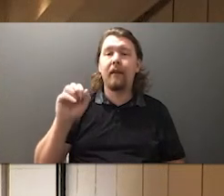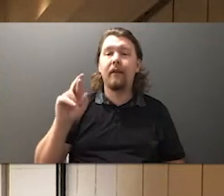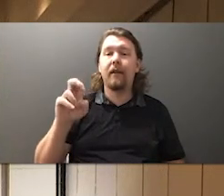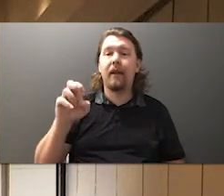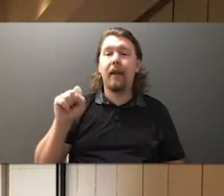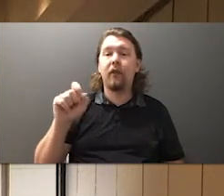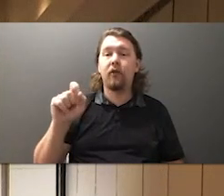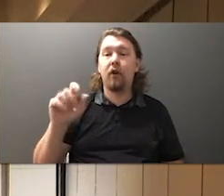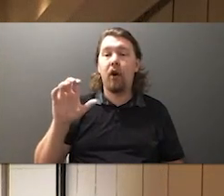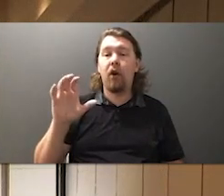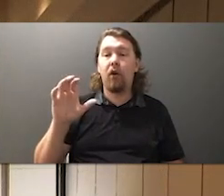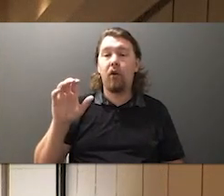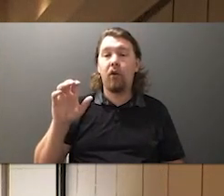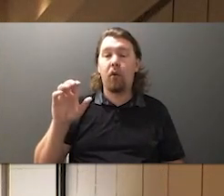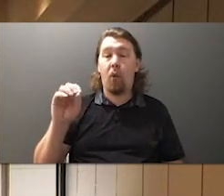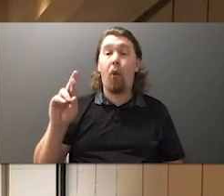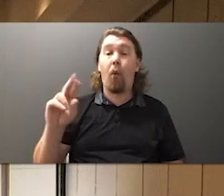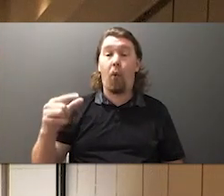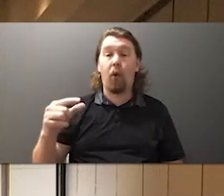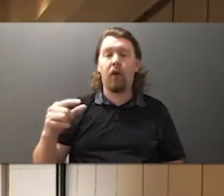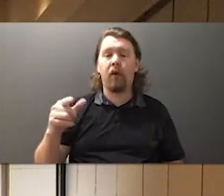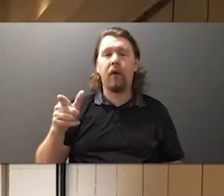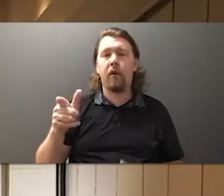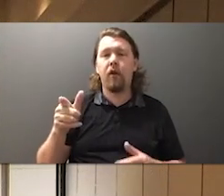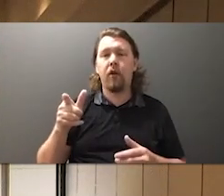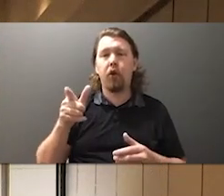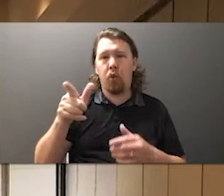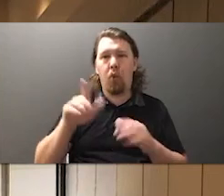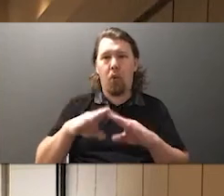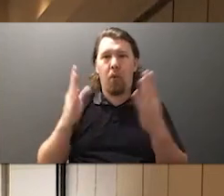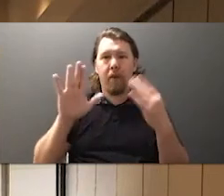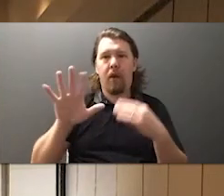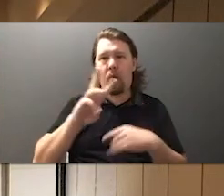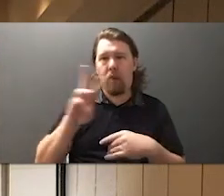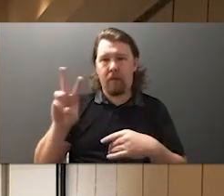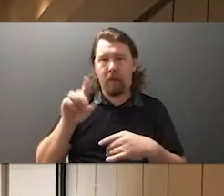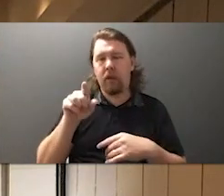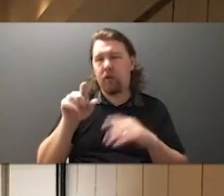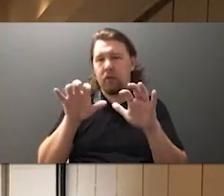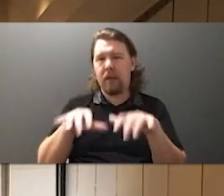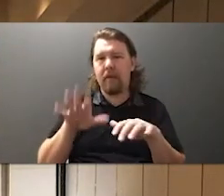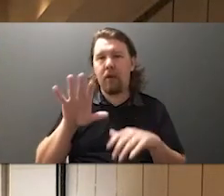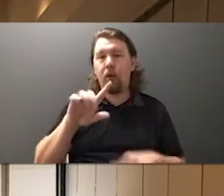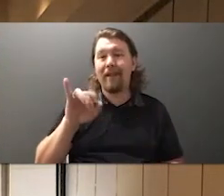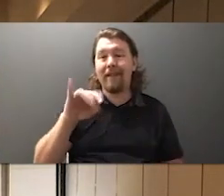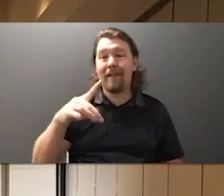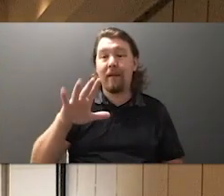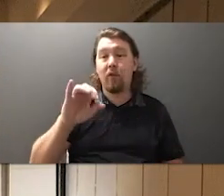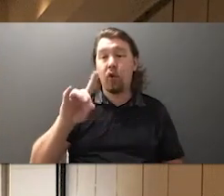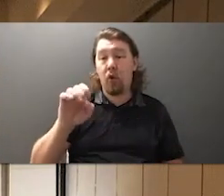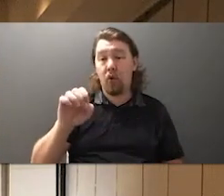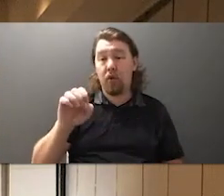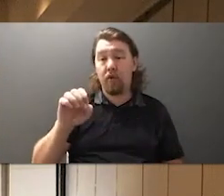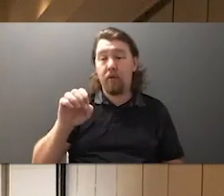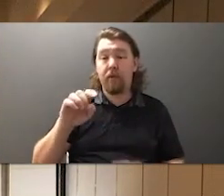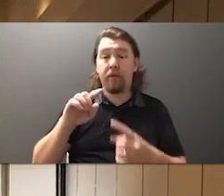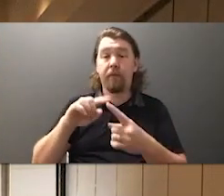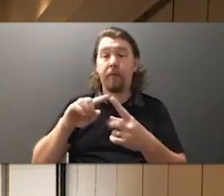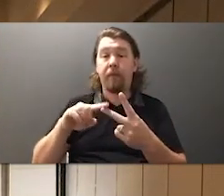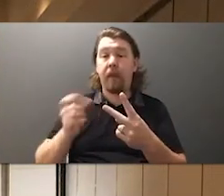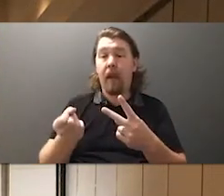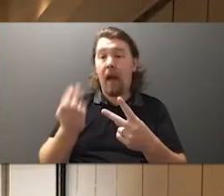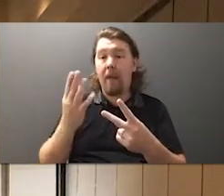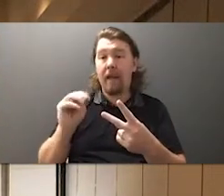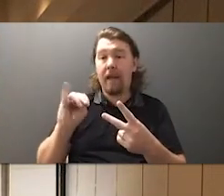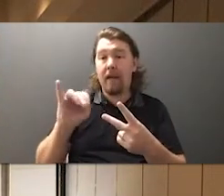has a resource generator. So you put in your zip code, you put in how